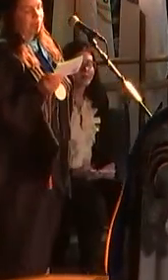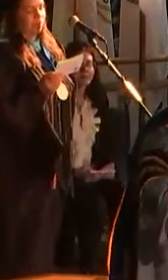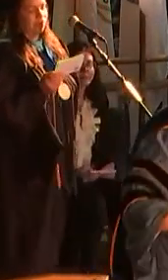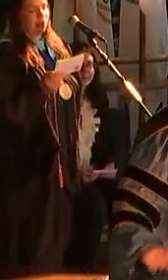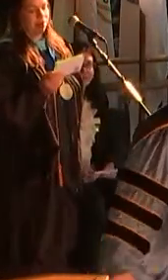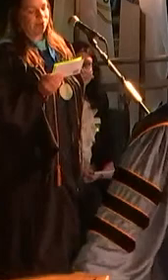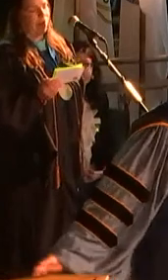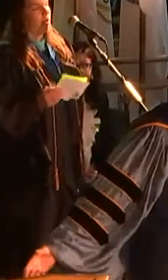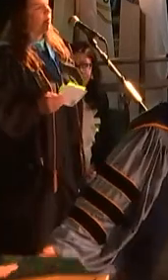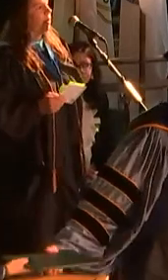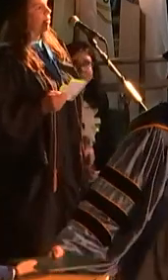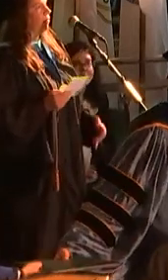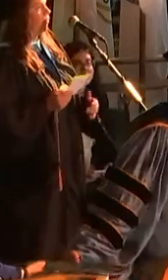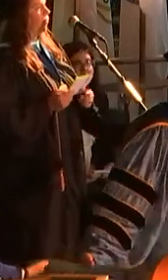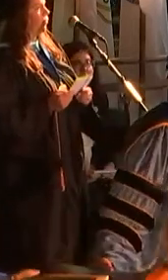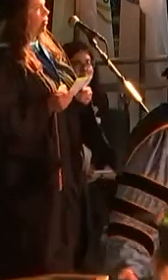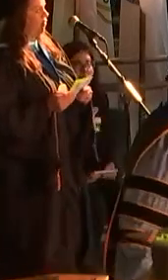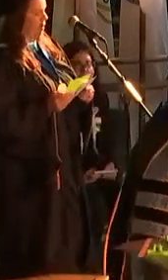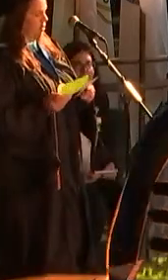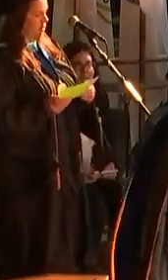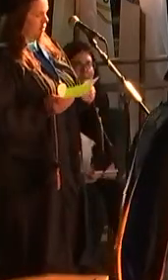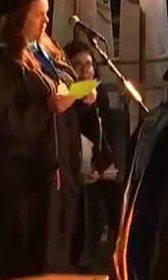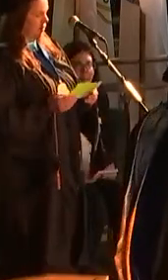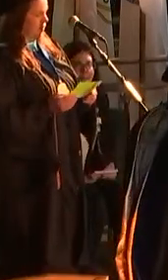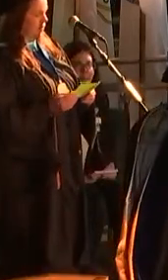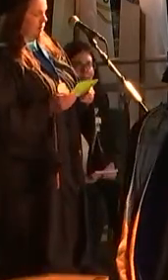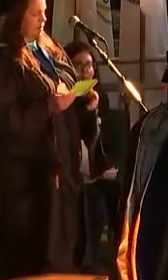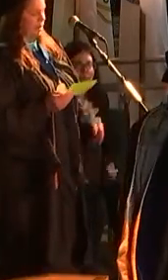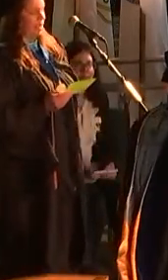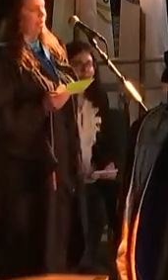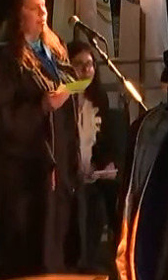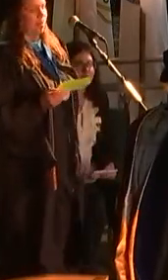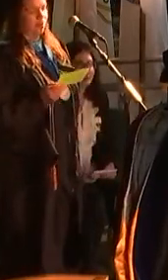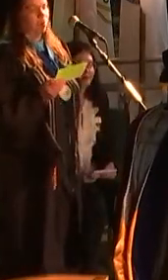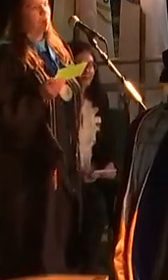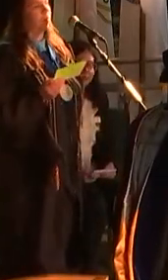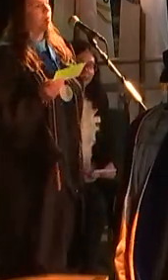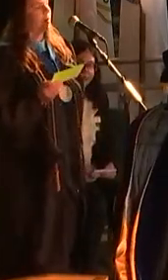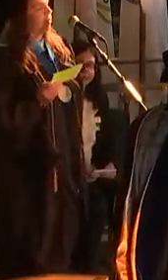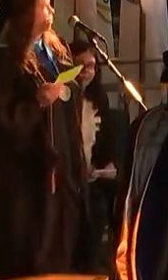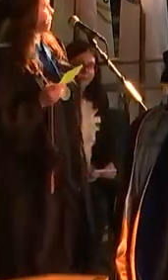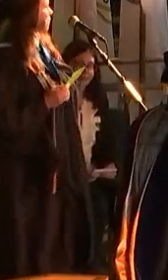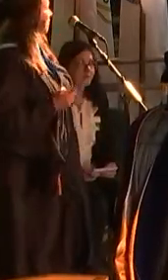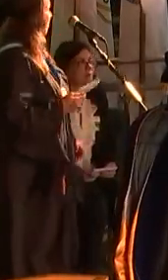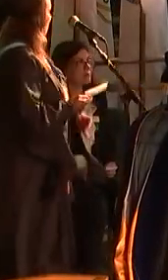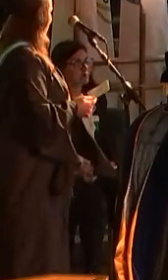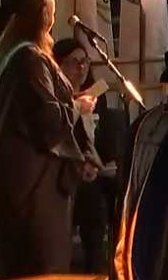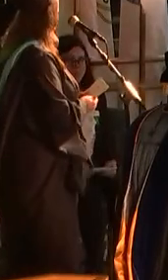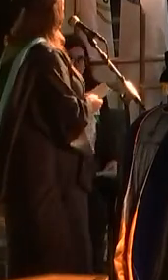I am pleased to announce the graduates of Computer Information Systems, Alexandro Martins.